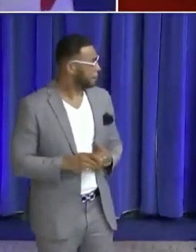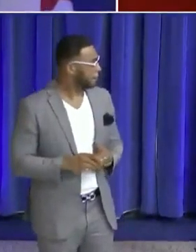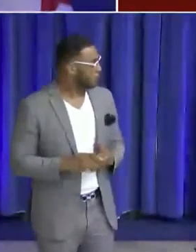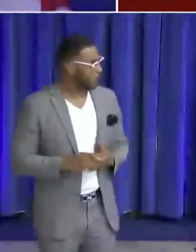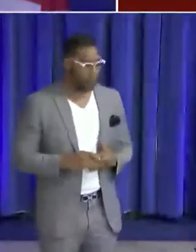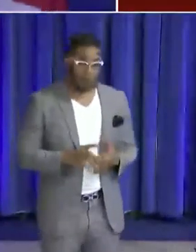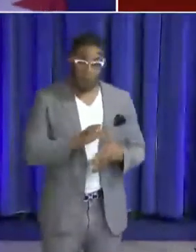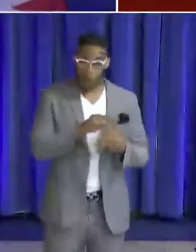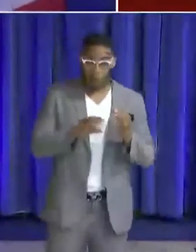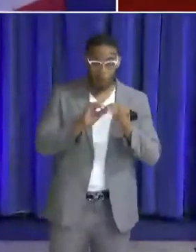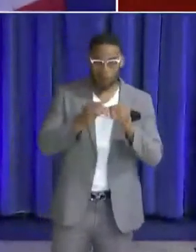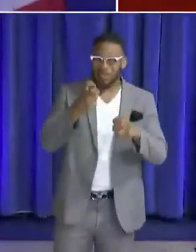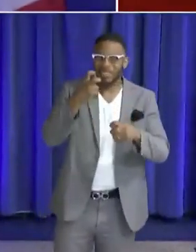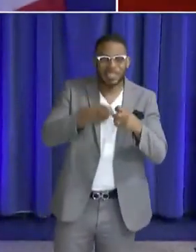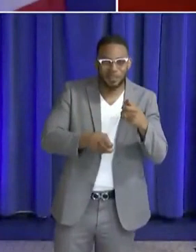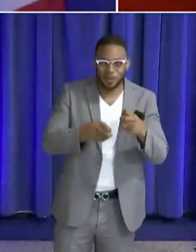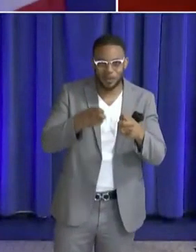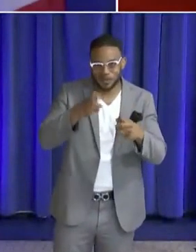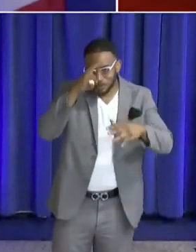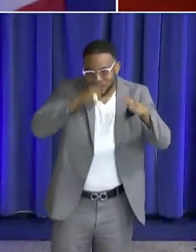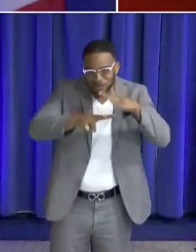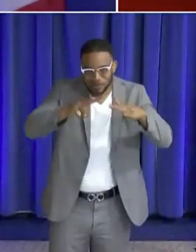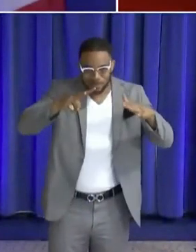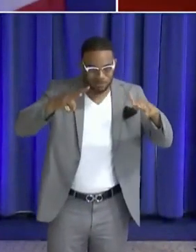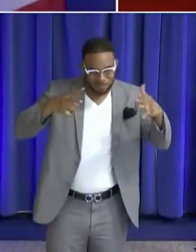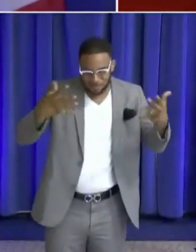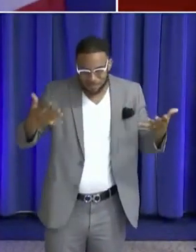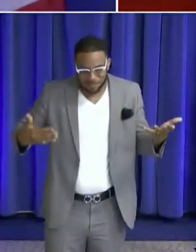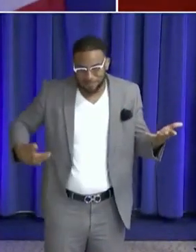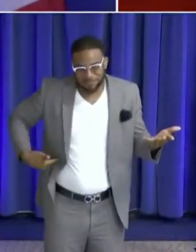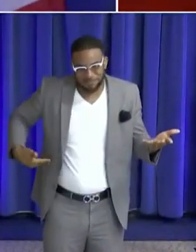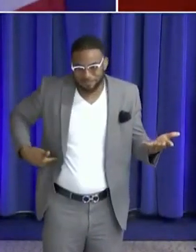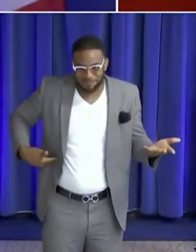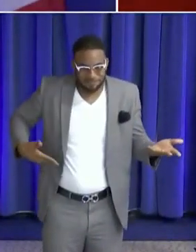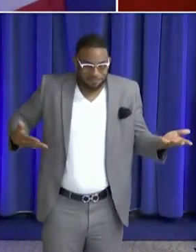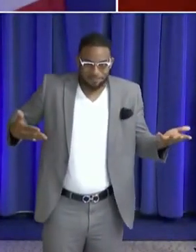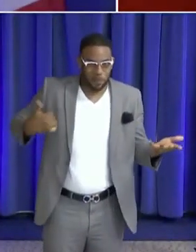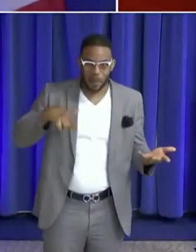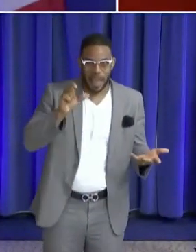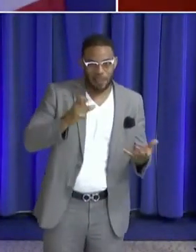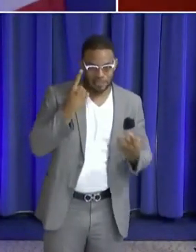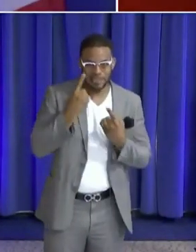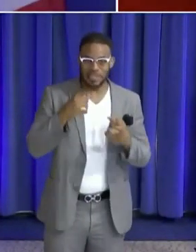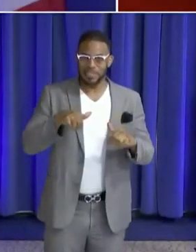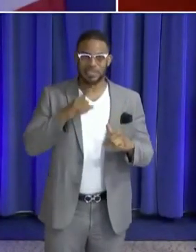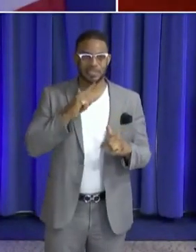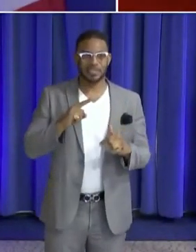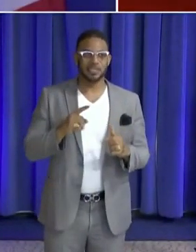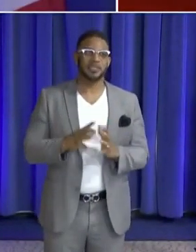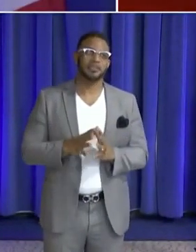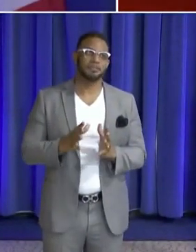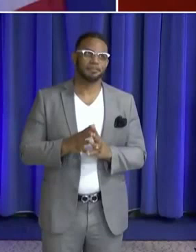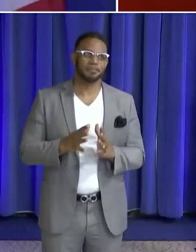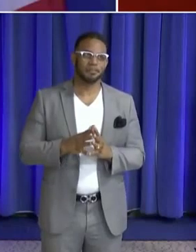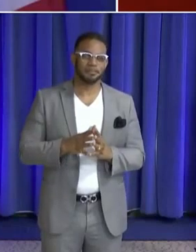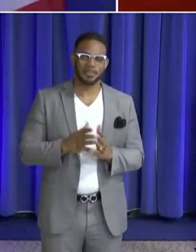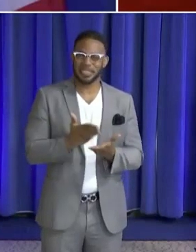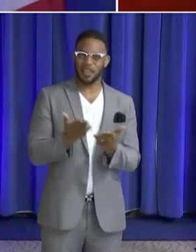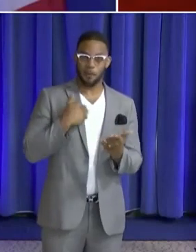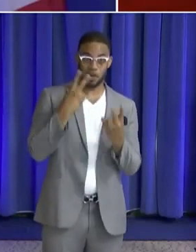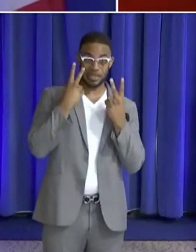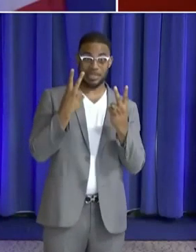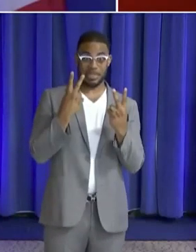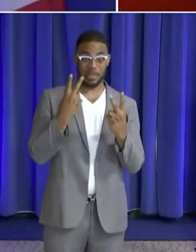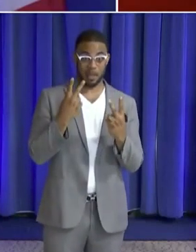you. Those numbers are difficult to judge. We have to consider, this is the stuff that we're